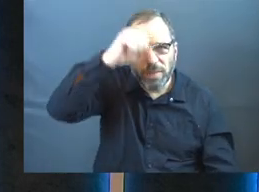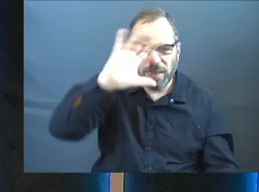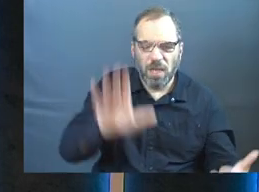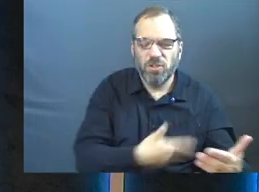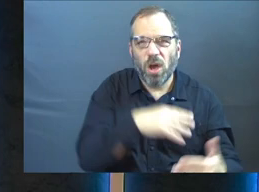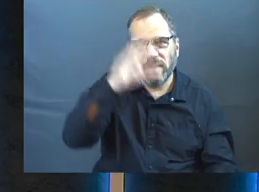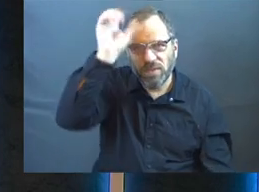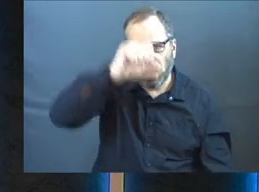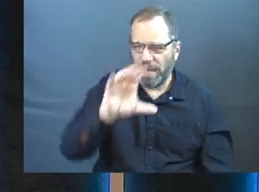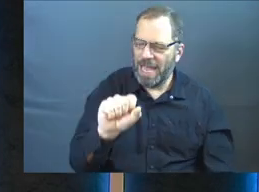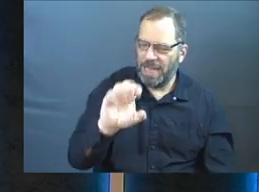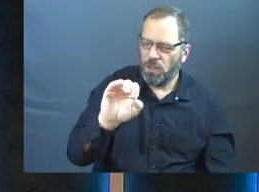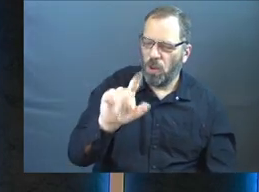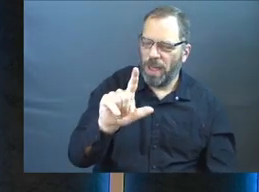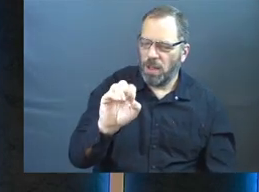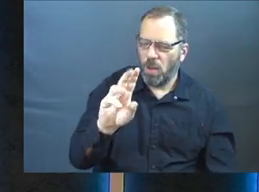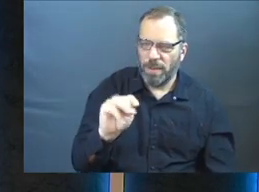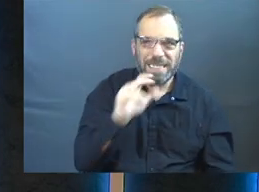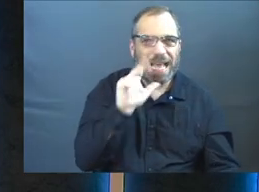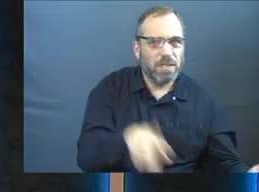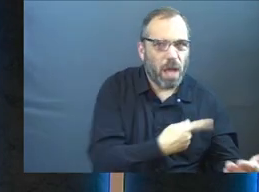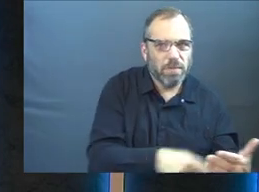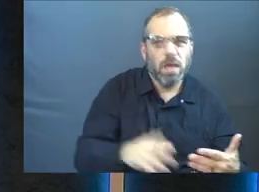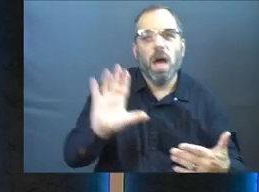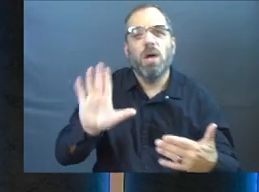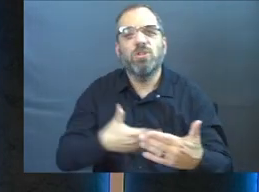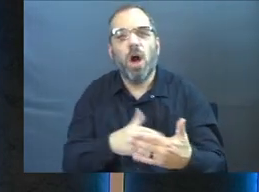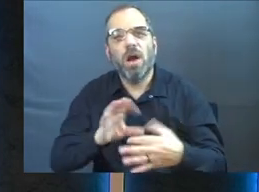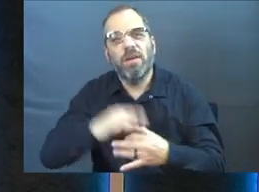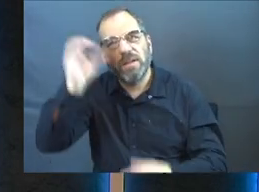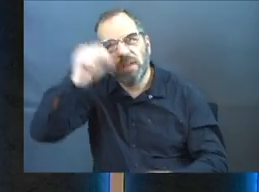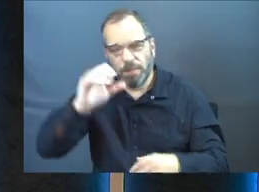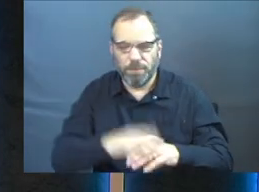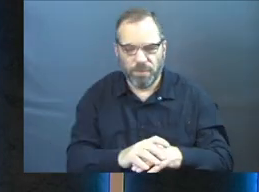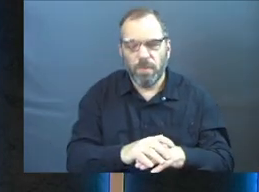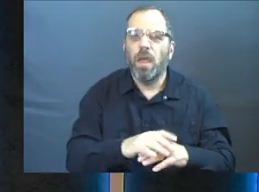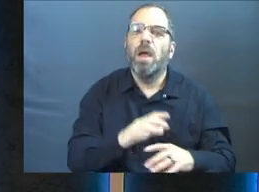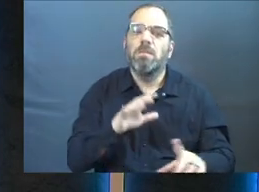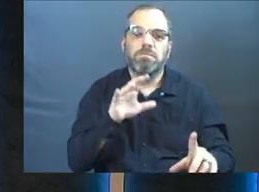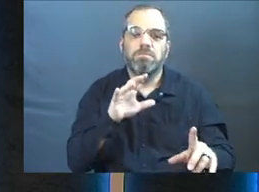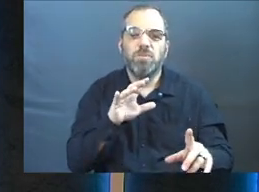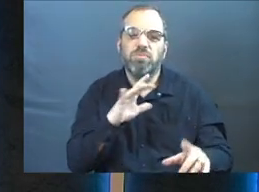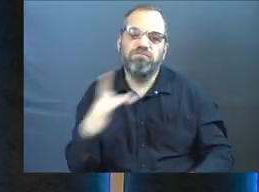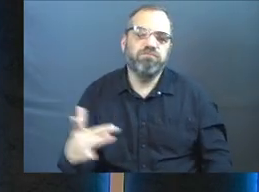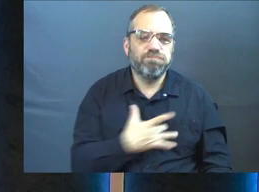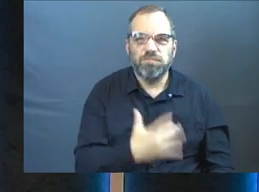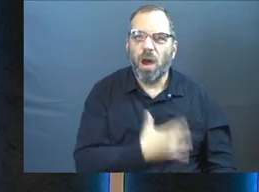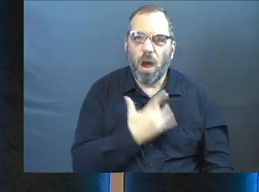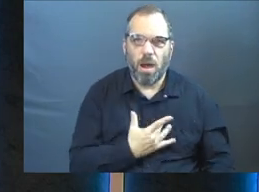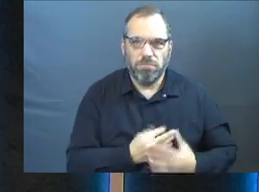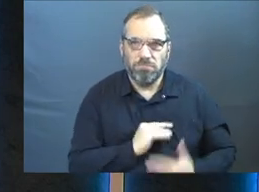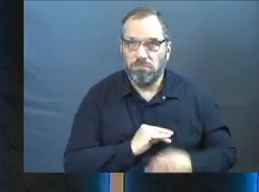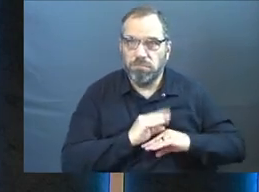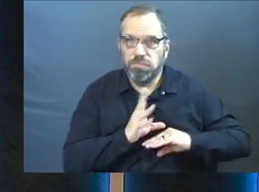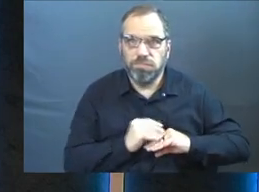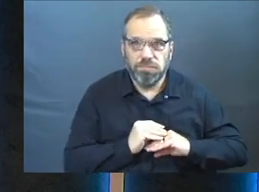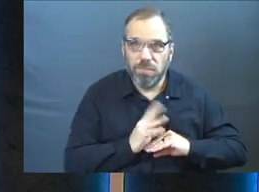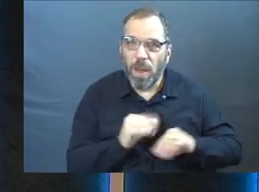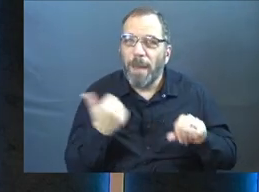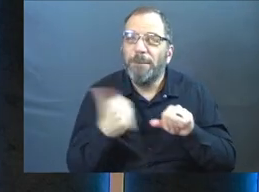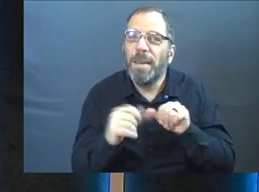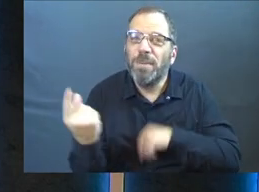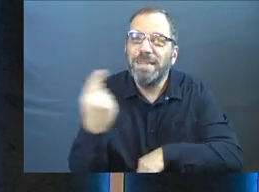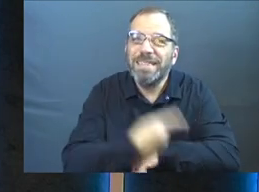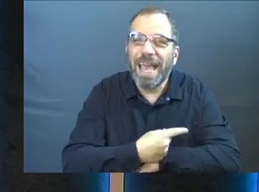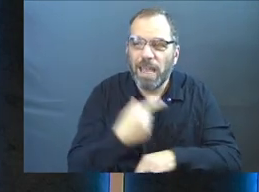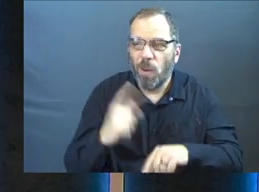Amen? Man. We're talking about dating. You've captured my heart. Does it stir anything up for you? Do you remember those